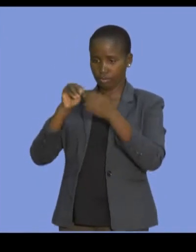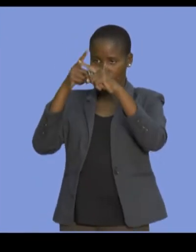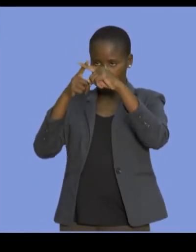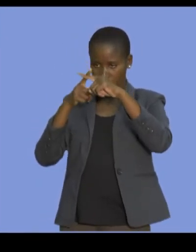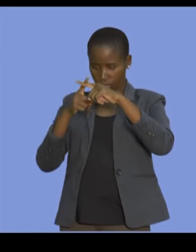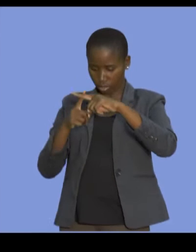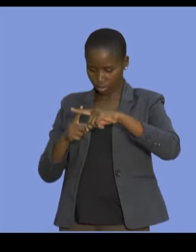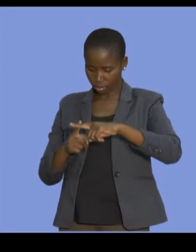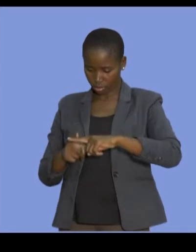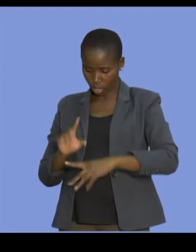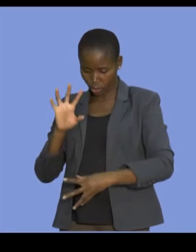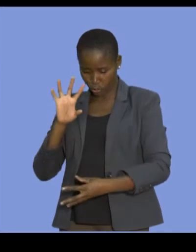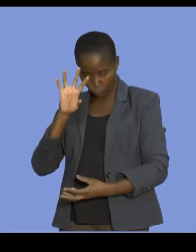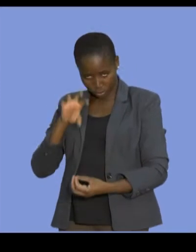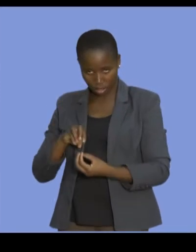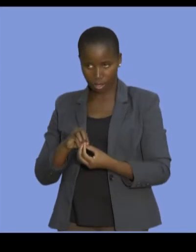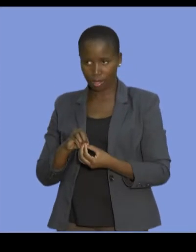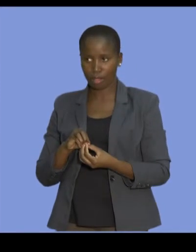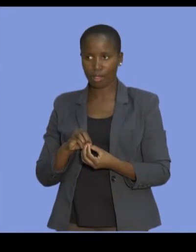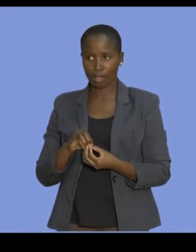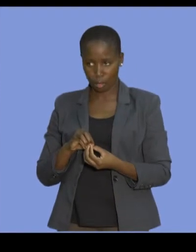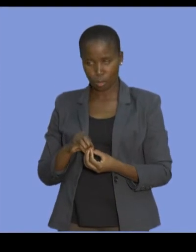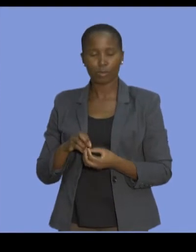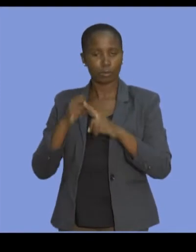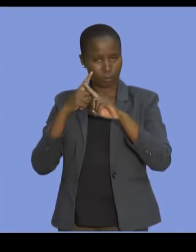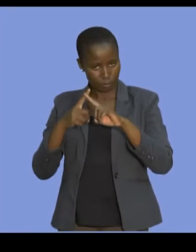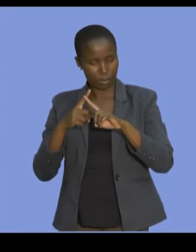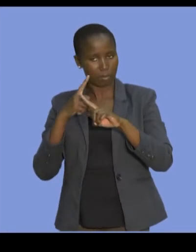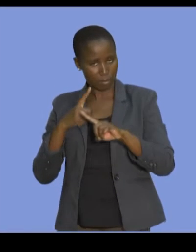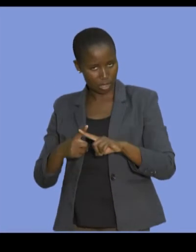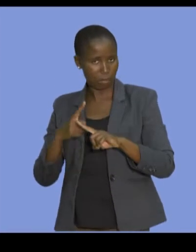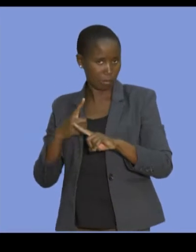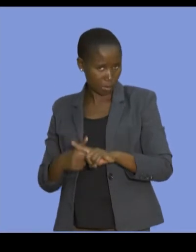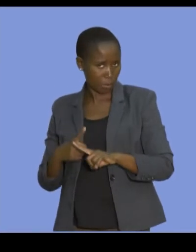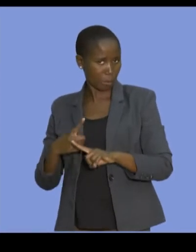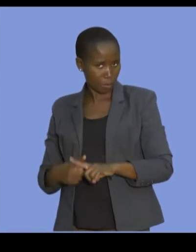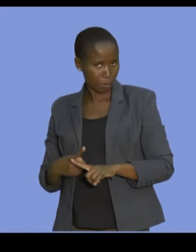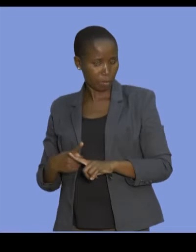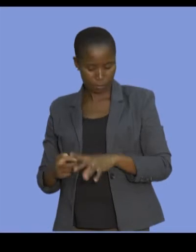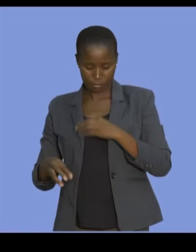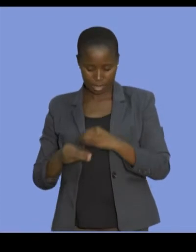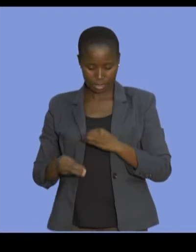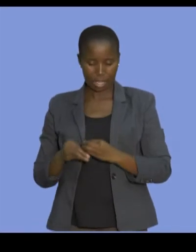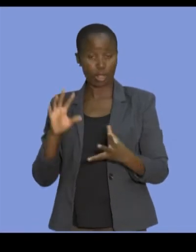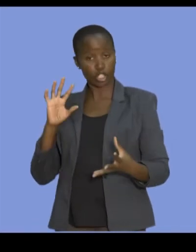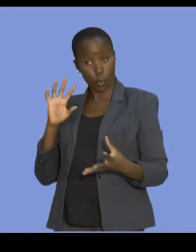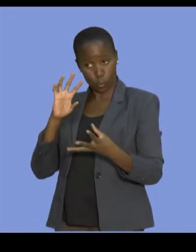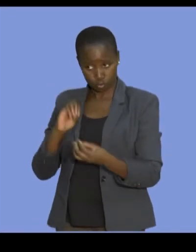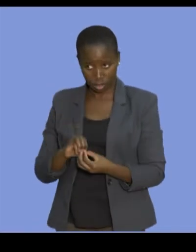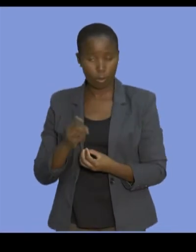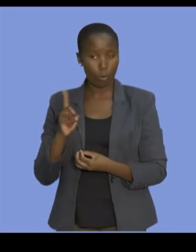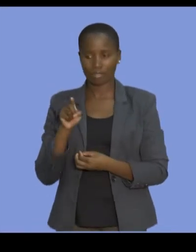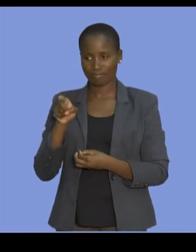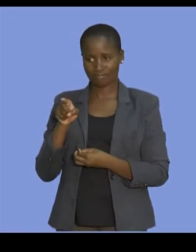number, we add that, we add, and we get the total, which is that. Are we